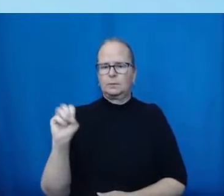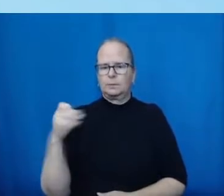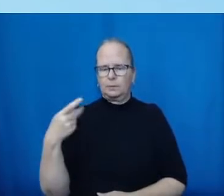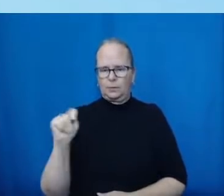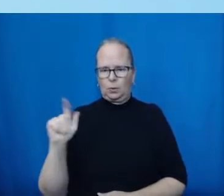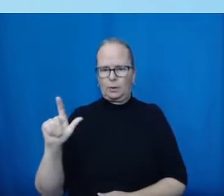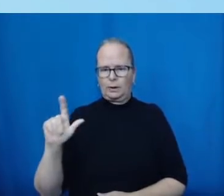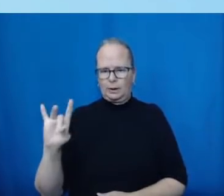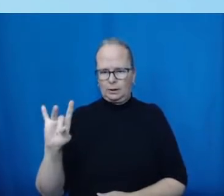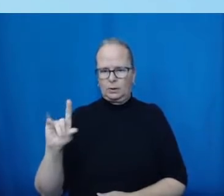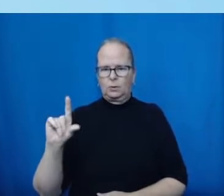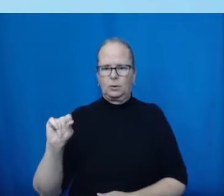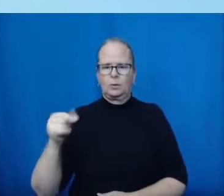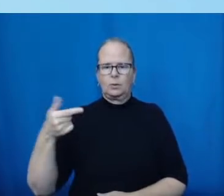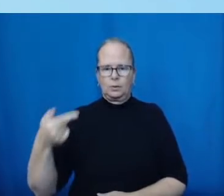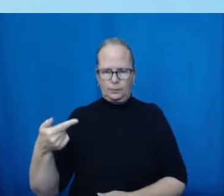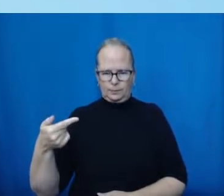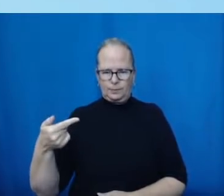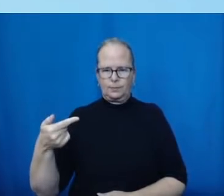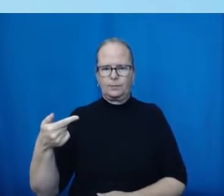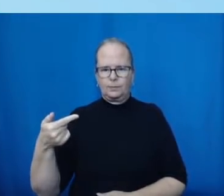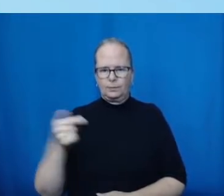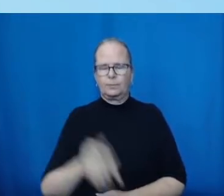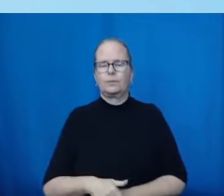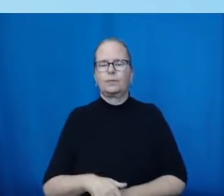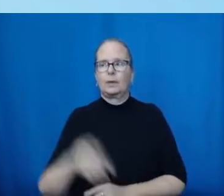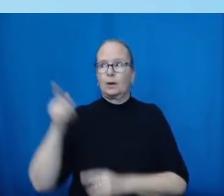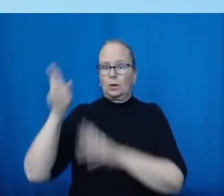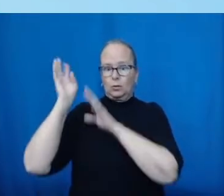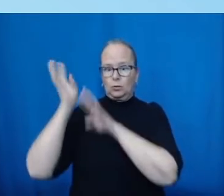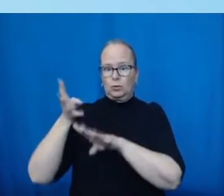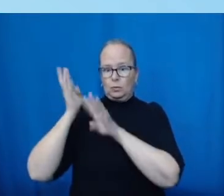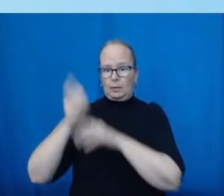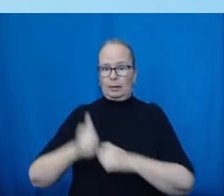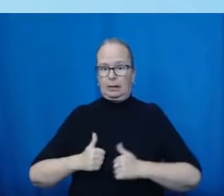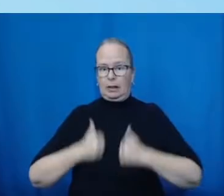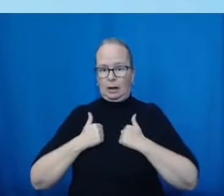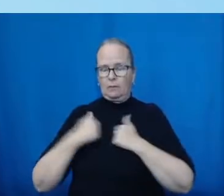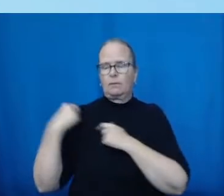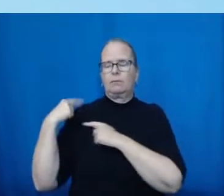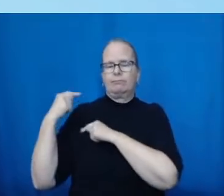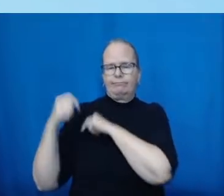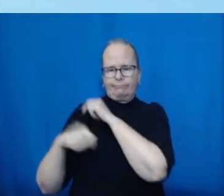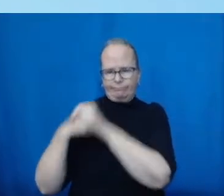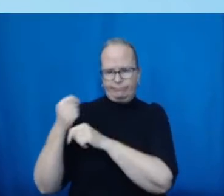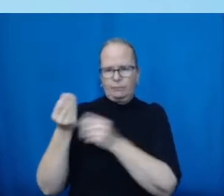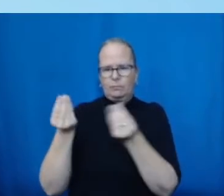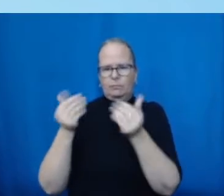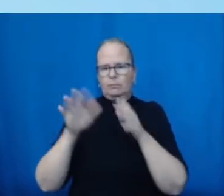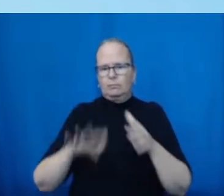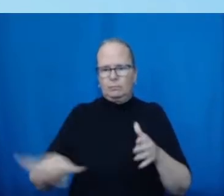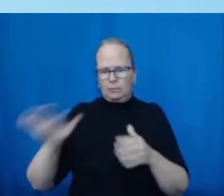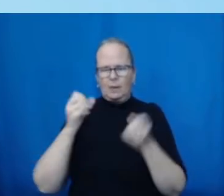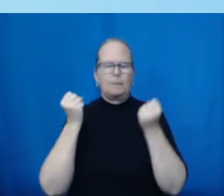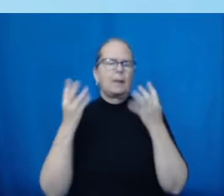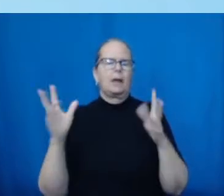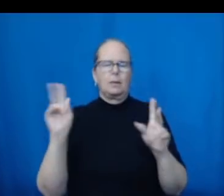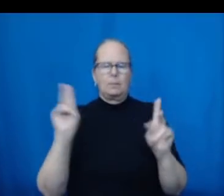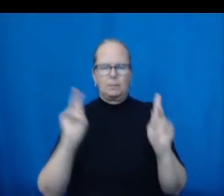We are grateful to live and work in Alberta, a province on the traditional territory of First Nations and the unceded homeland of the Métis